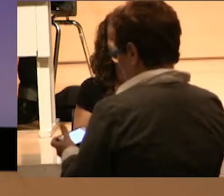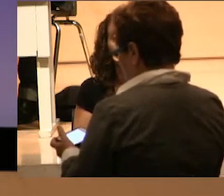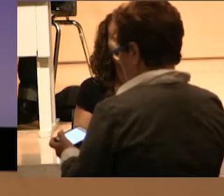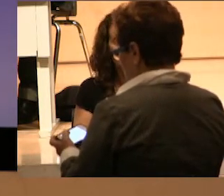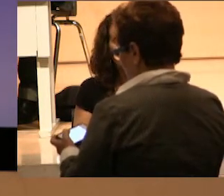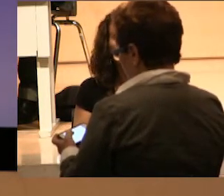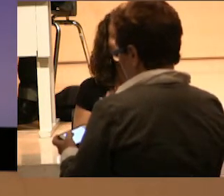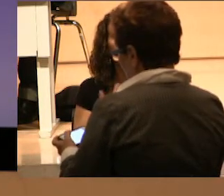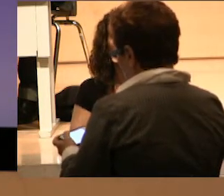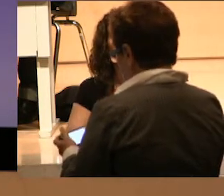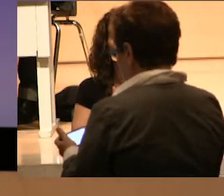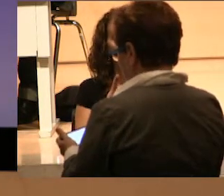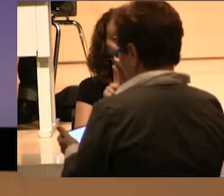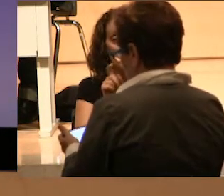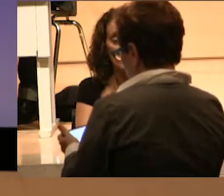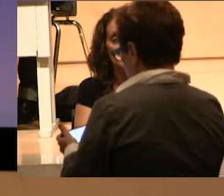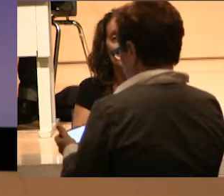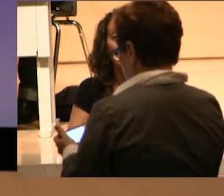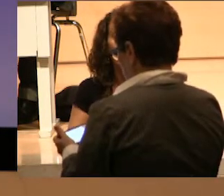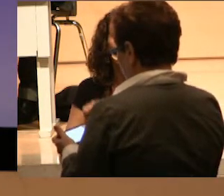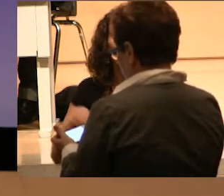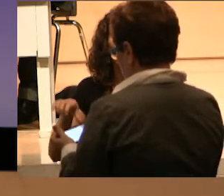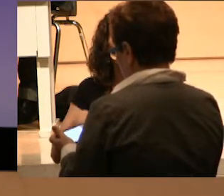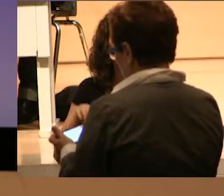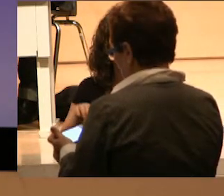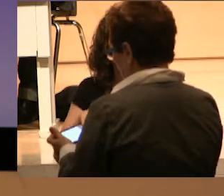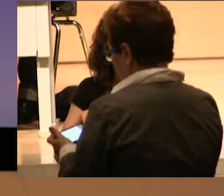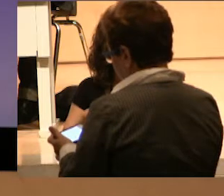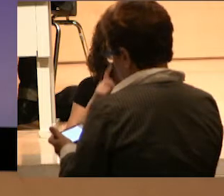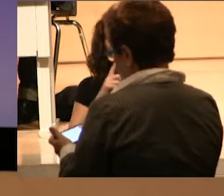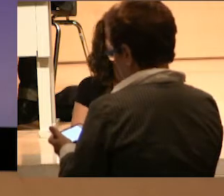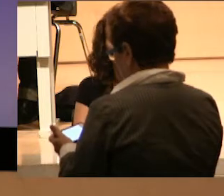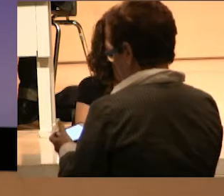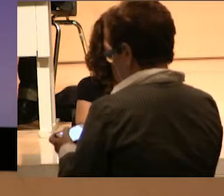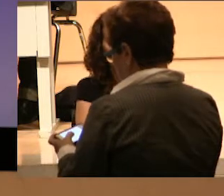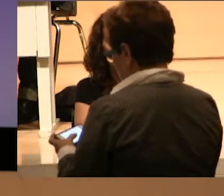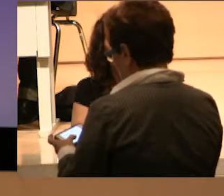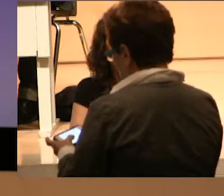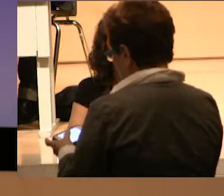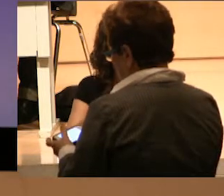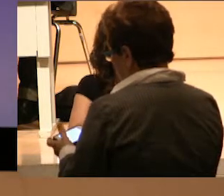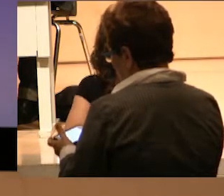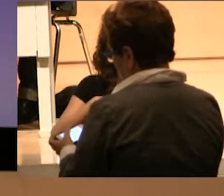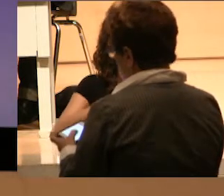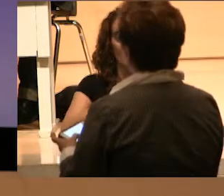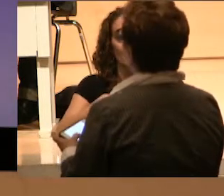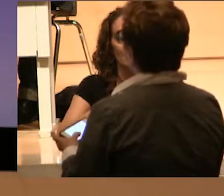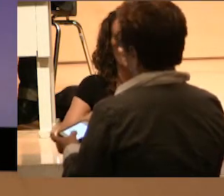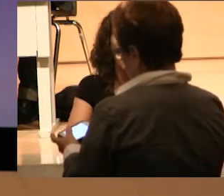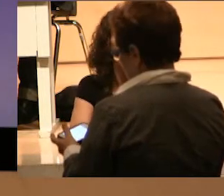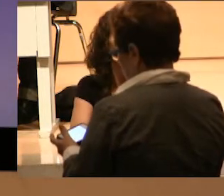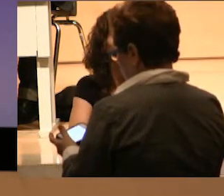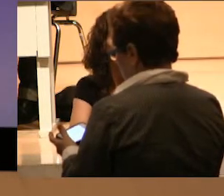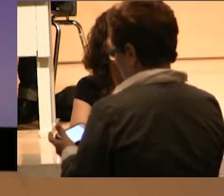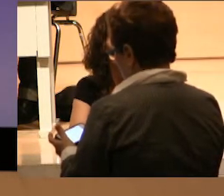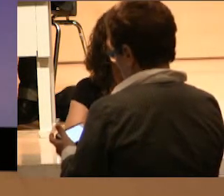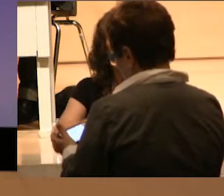the one question I have is, what can be done to improve the attitude in the neighborhood and to prevent this from